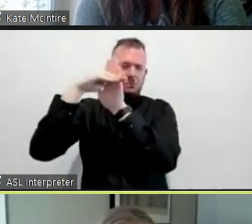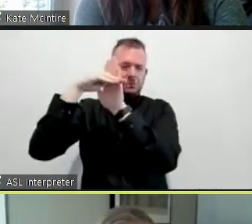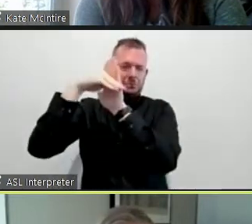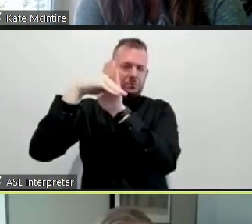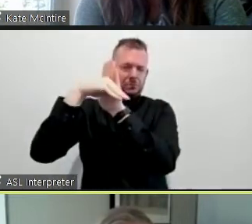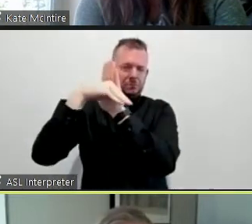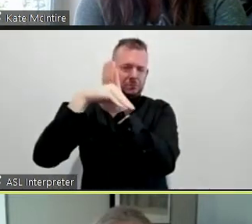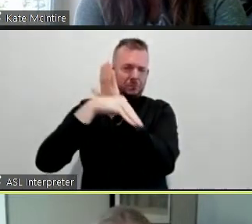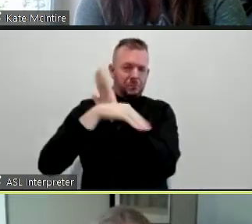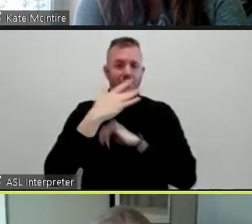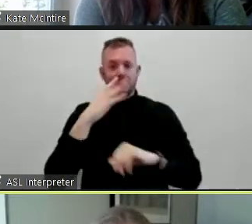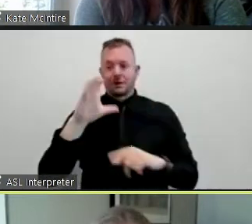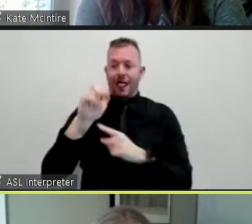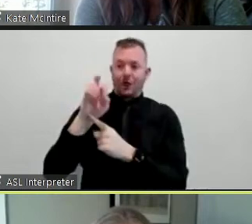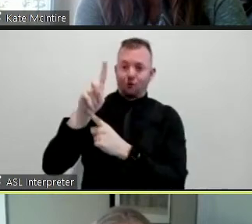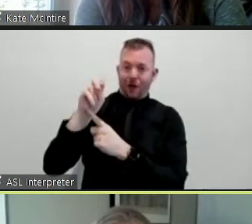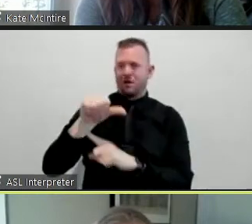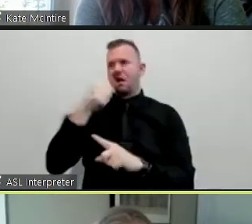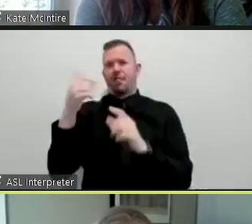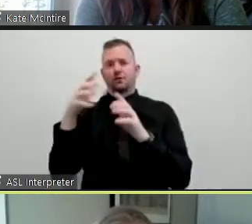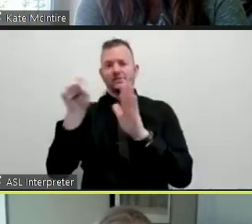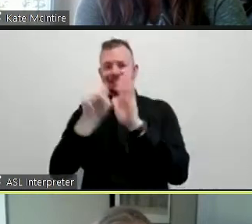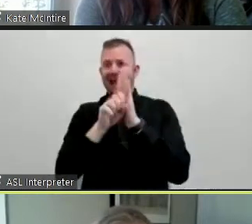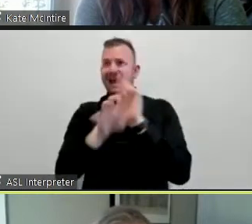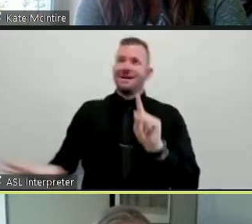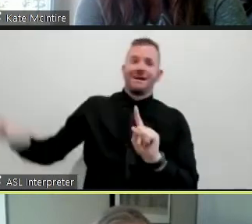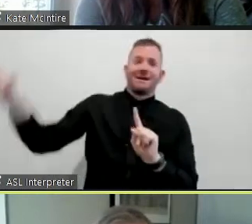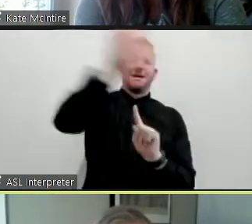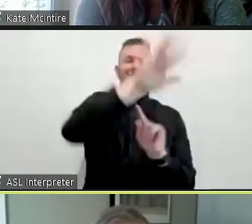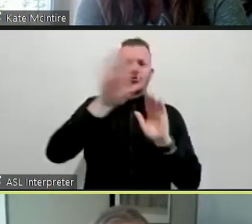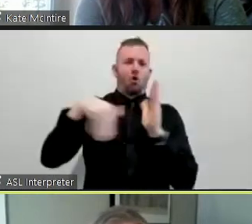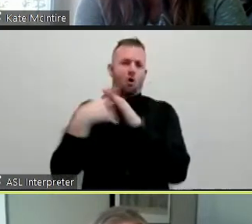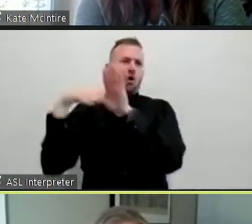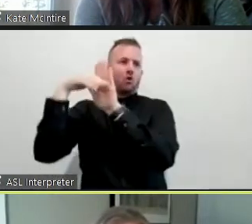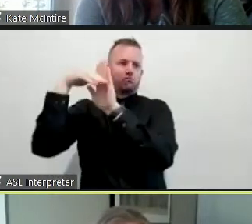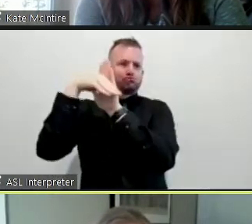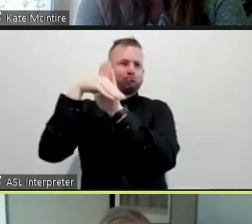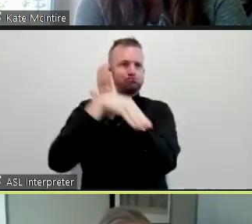to be on a great trajectory with downward trends in cases. Next slide.